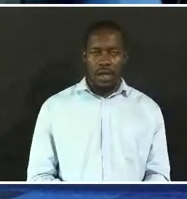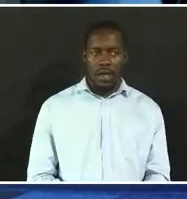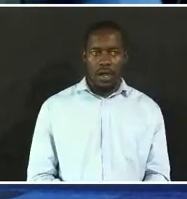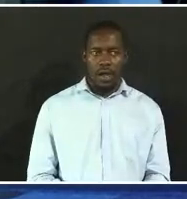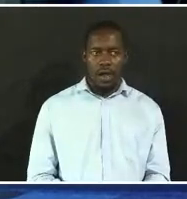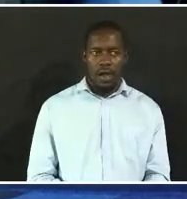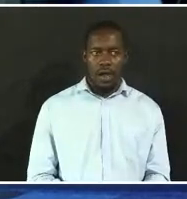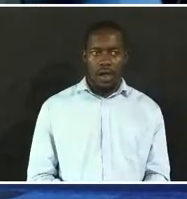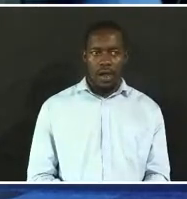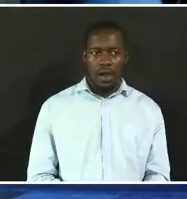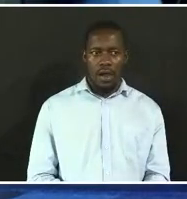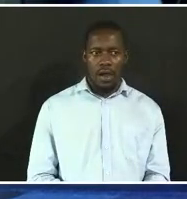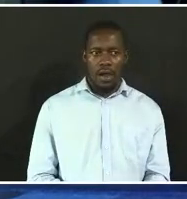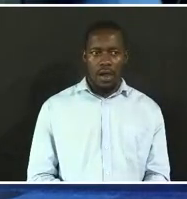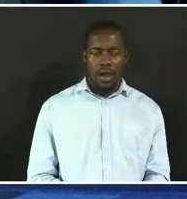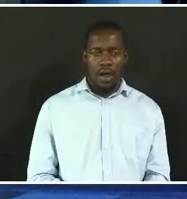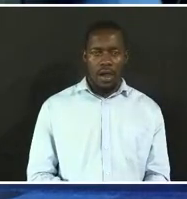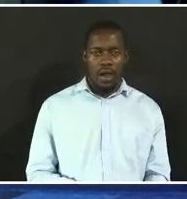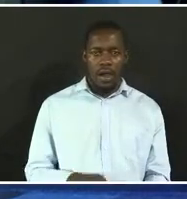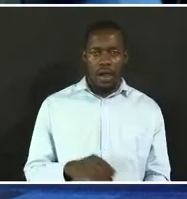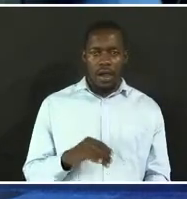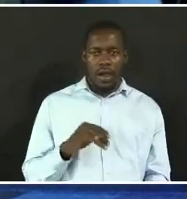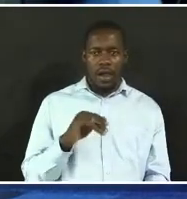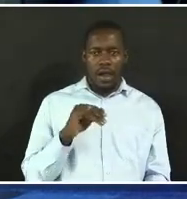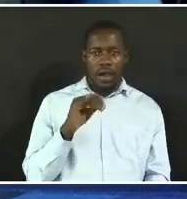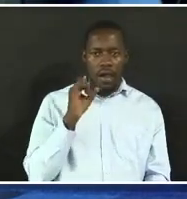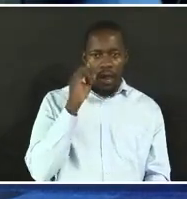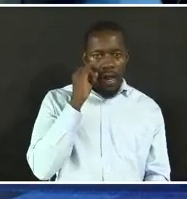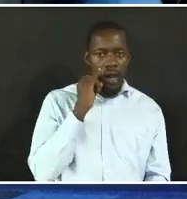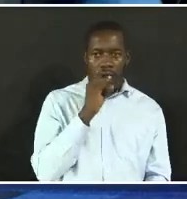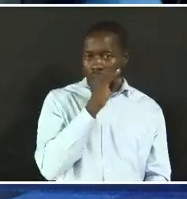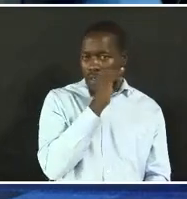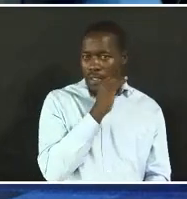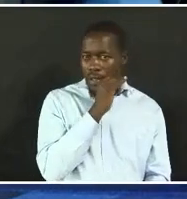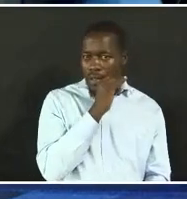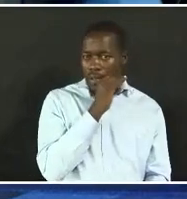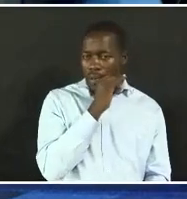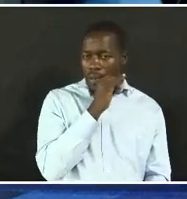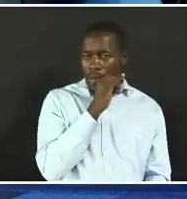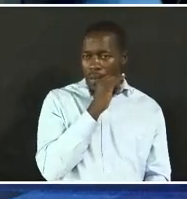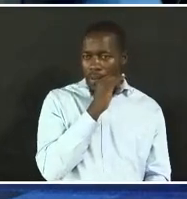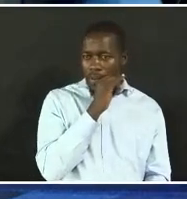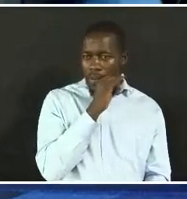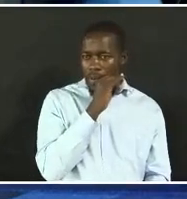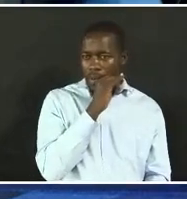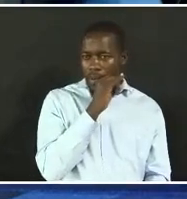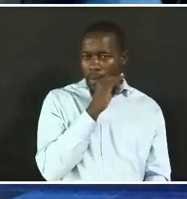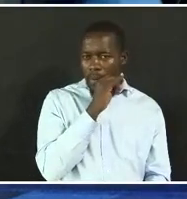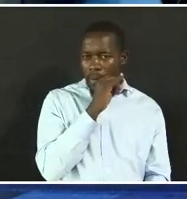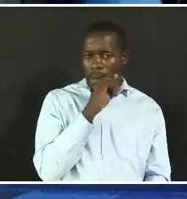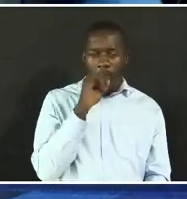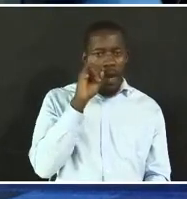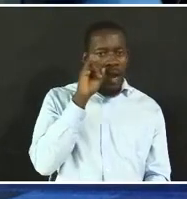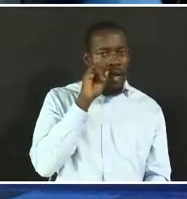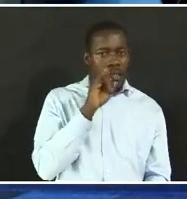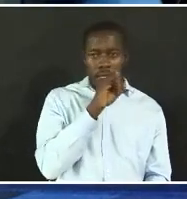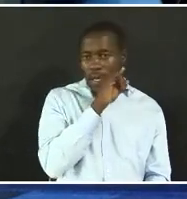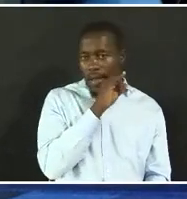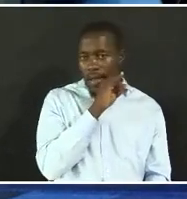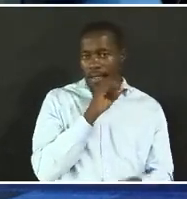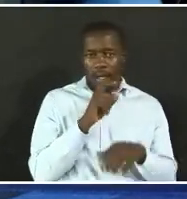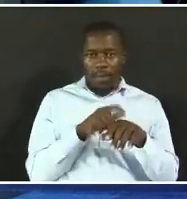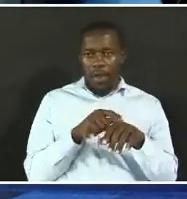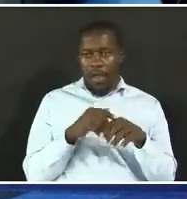thinking of when Isaiah was being called, when he was touched by that fire on his lips. You